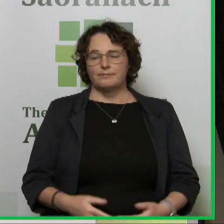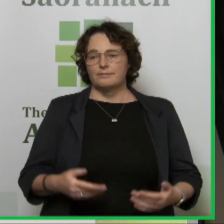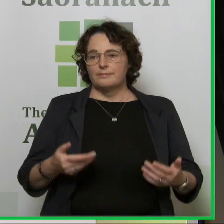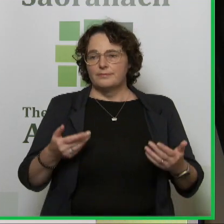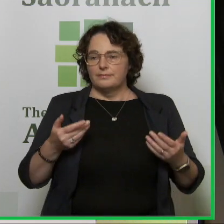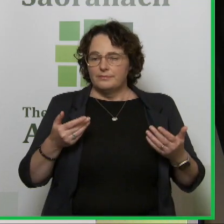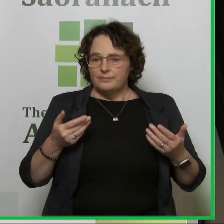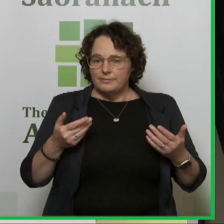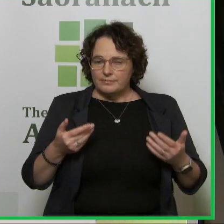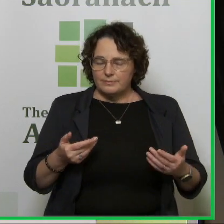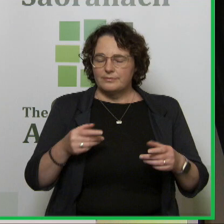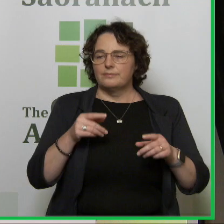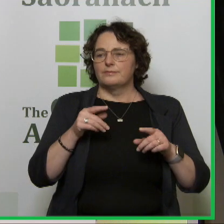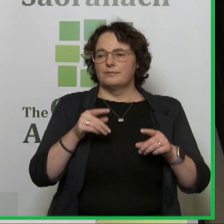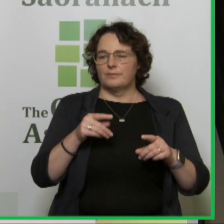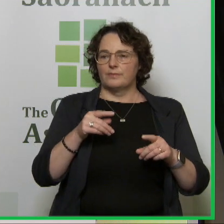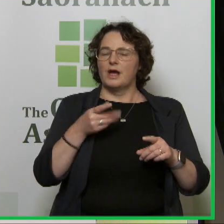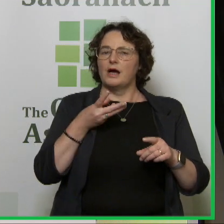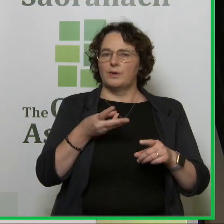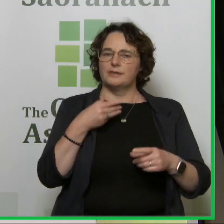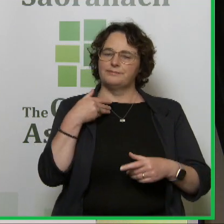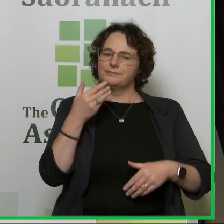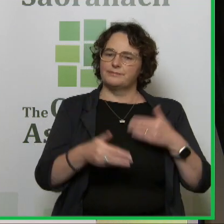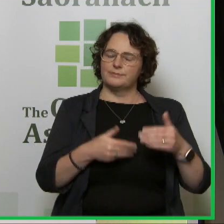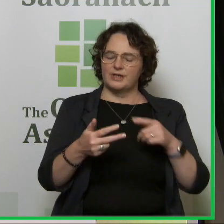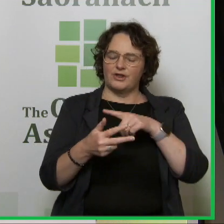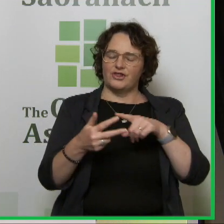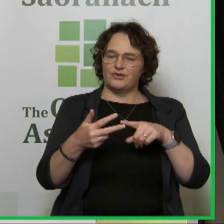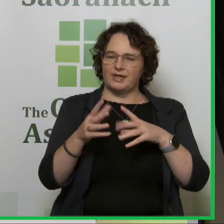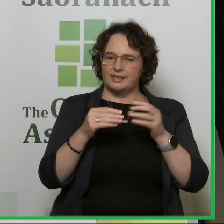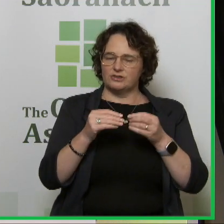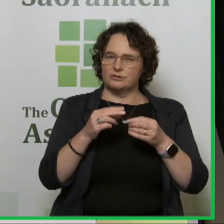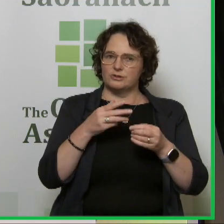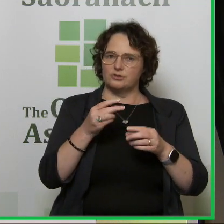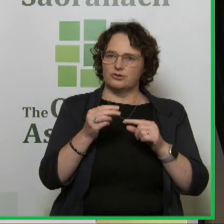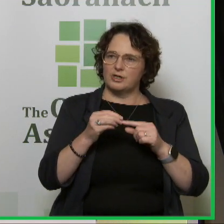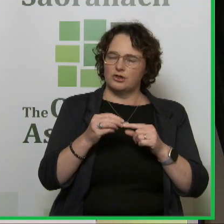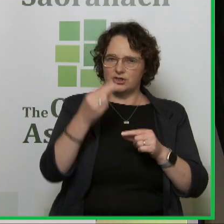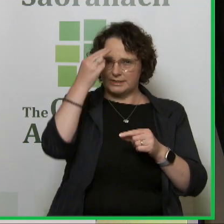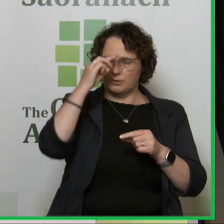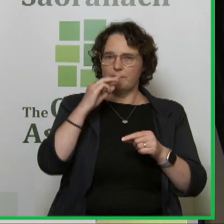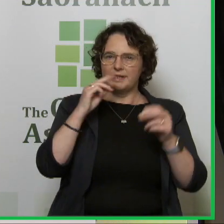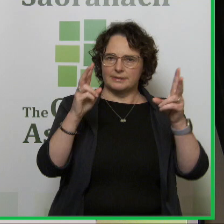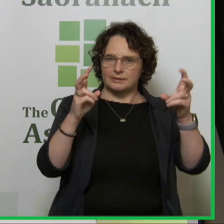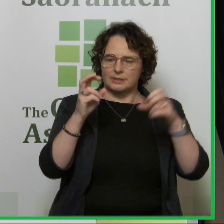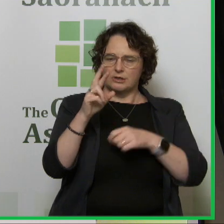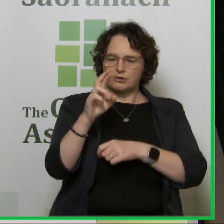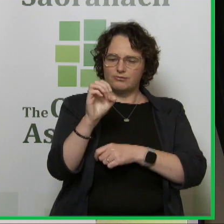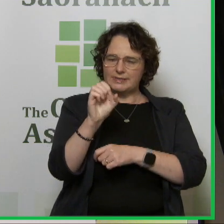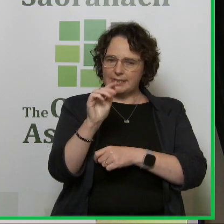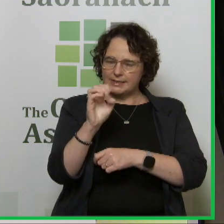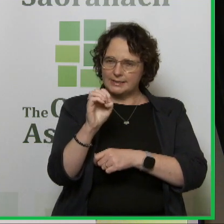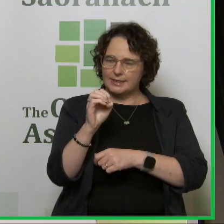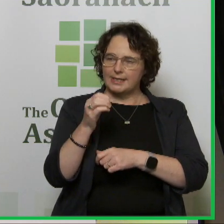Basically, I'm going to make an argument across three things in relation to understanding resilience. So resilience is the capacity to